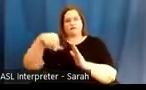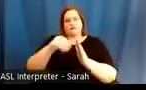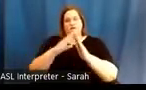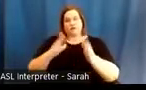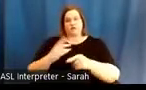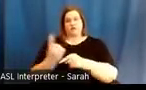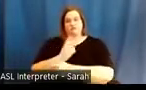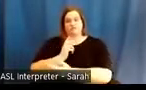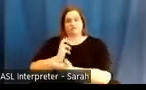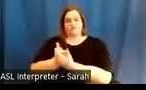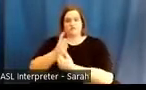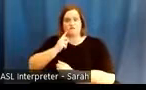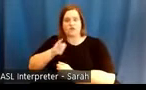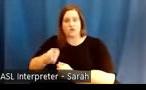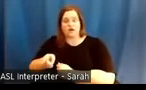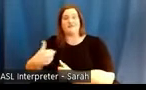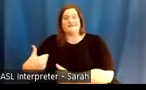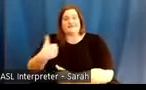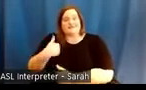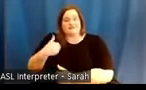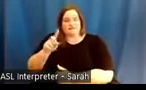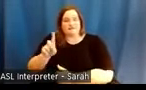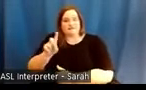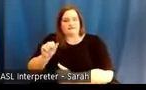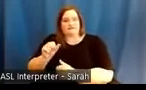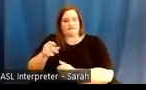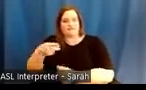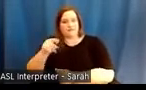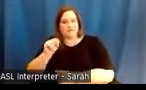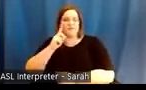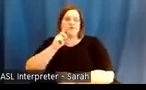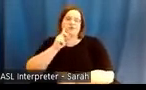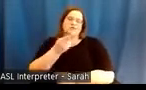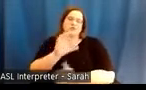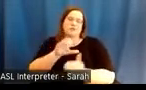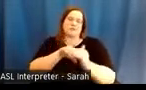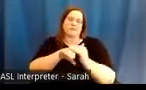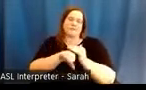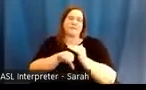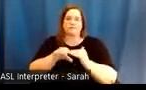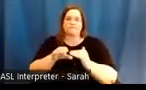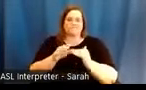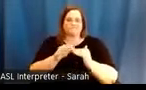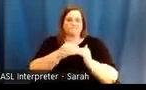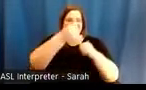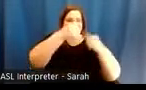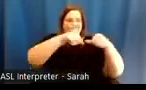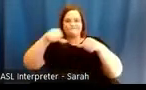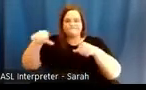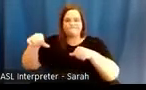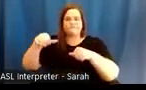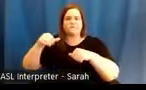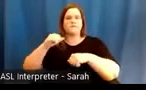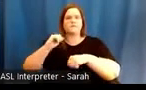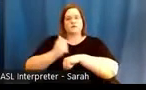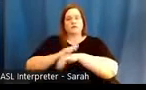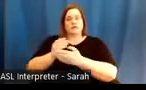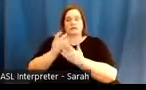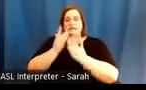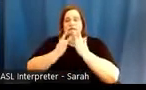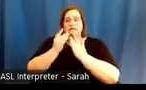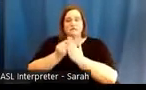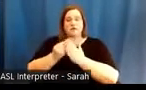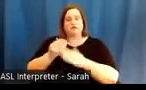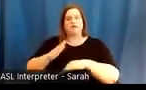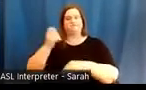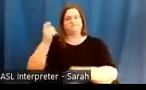him, where they had disabled apartments or handicap accessible apartments. They had it based on his low income on being on Social Security